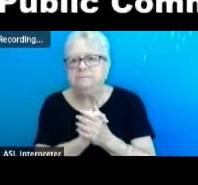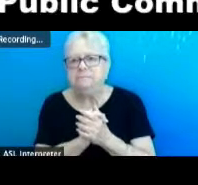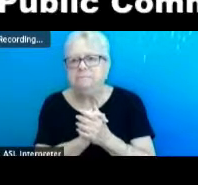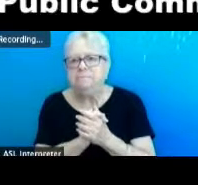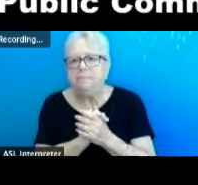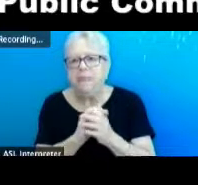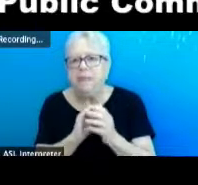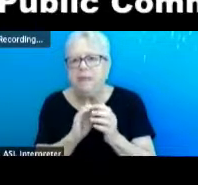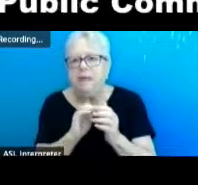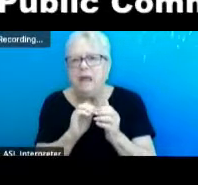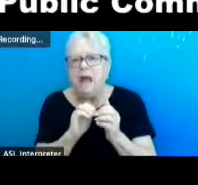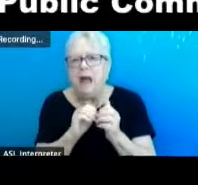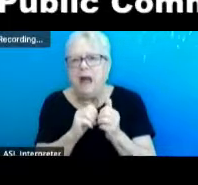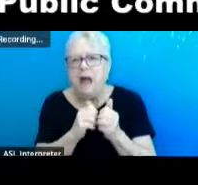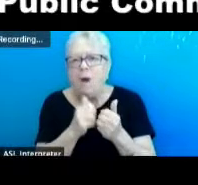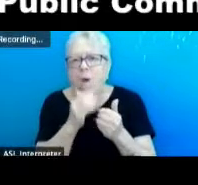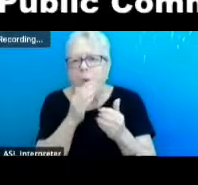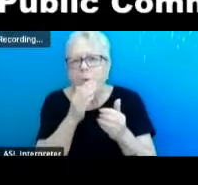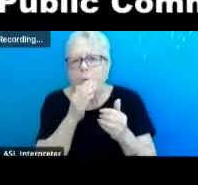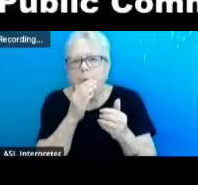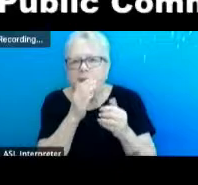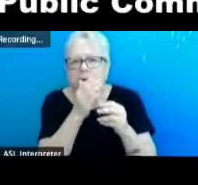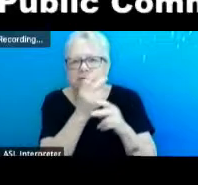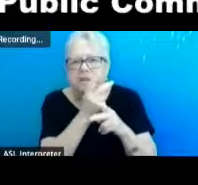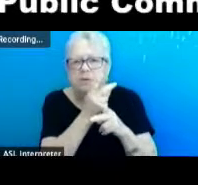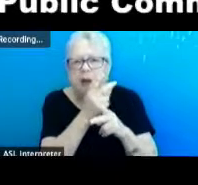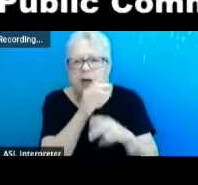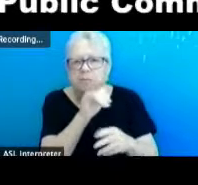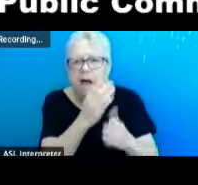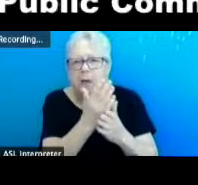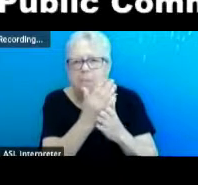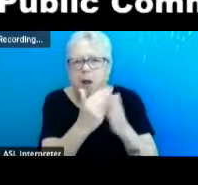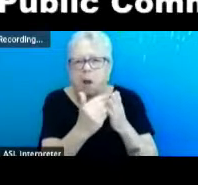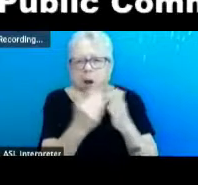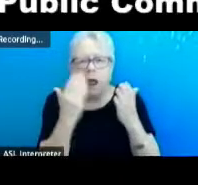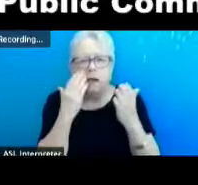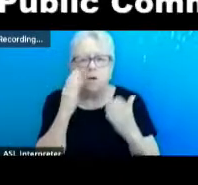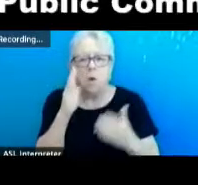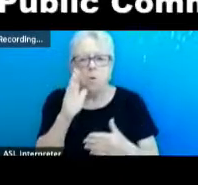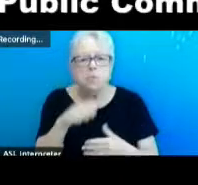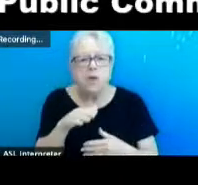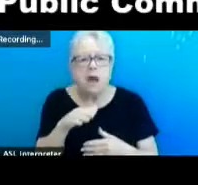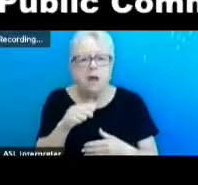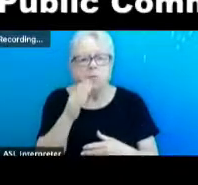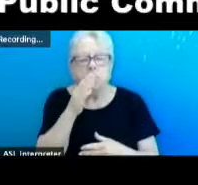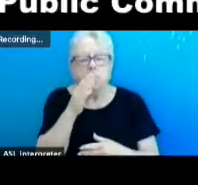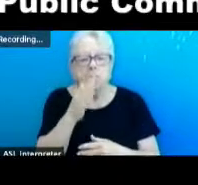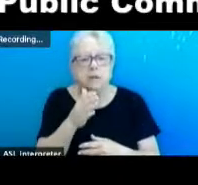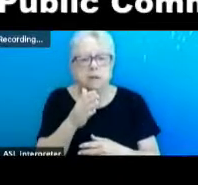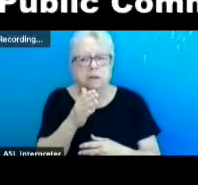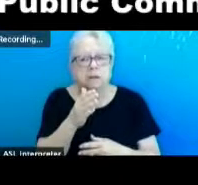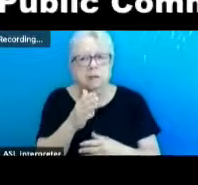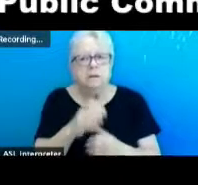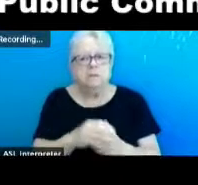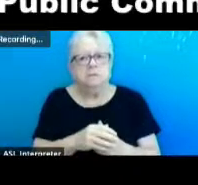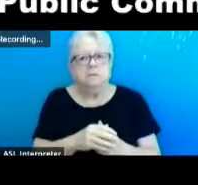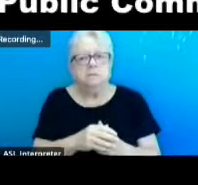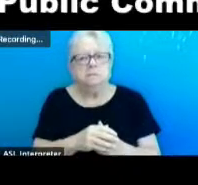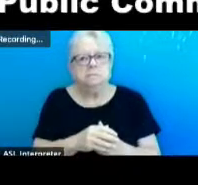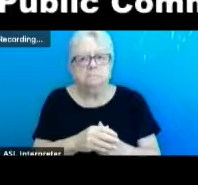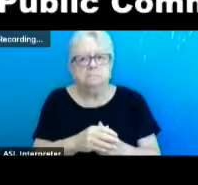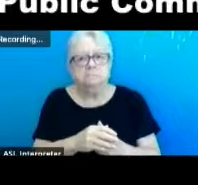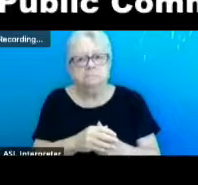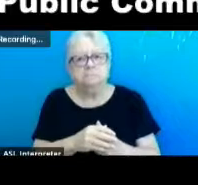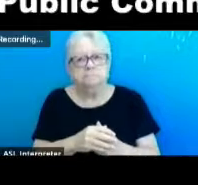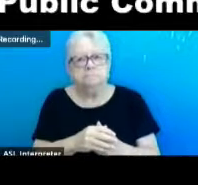shave that part of it. And I know that's going to be a significant, it's going to be a